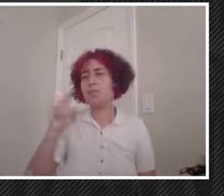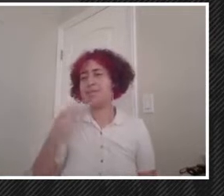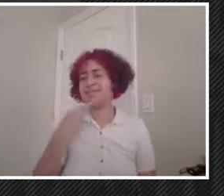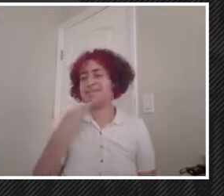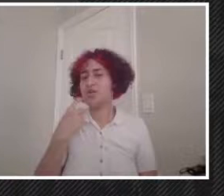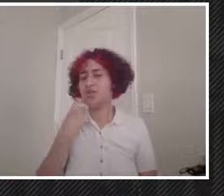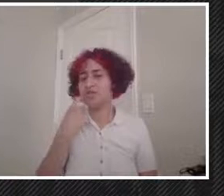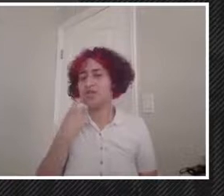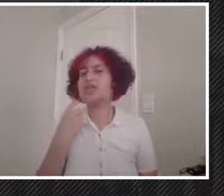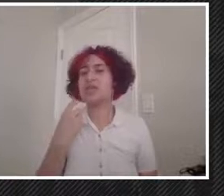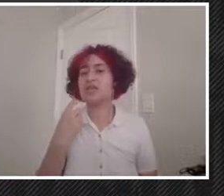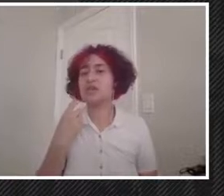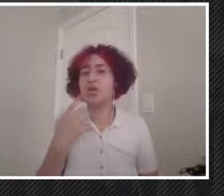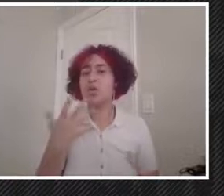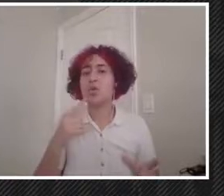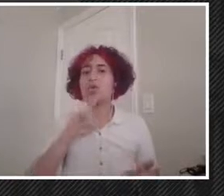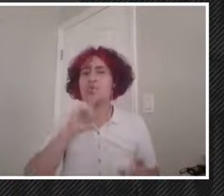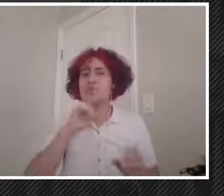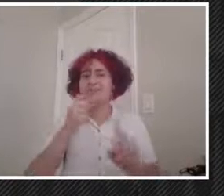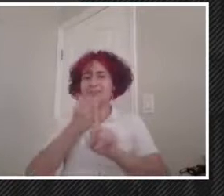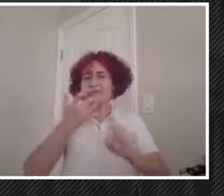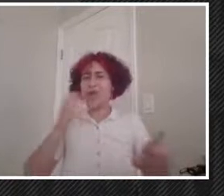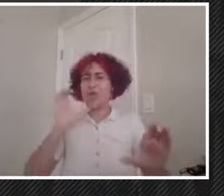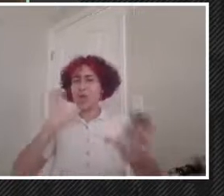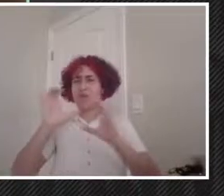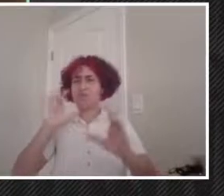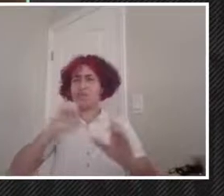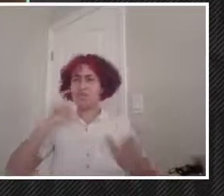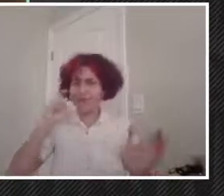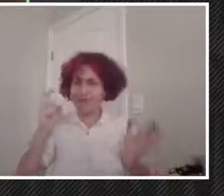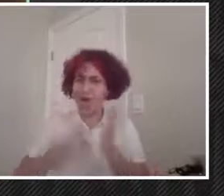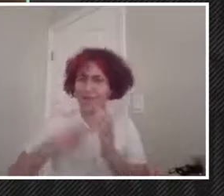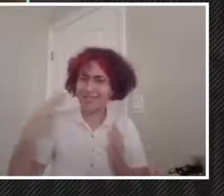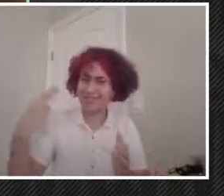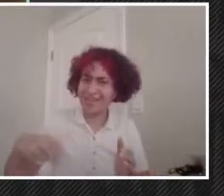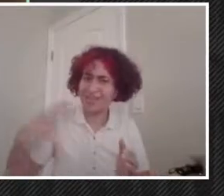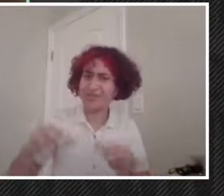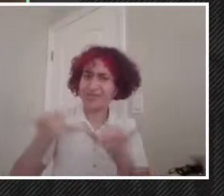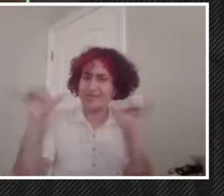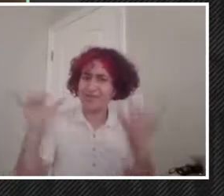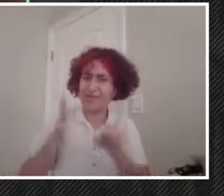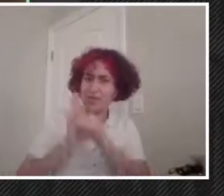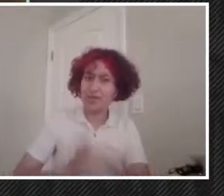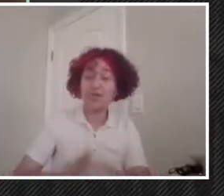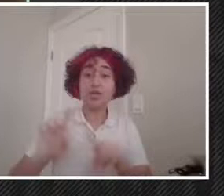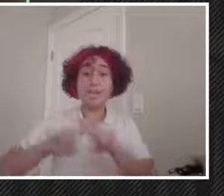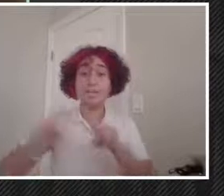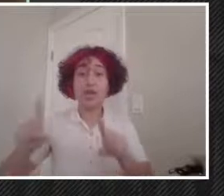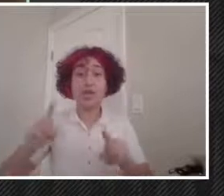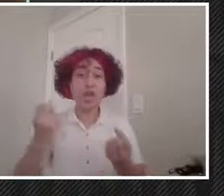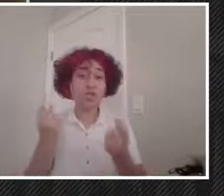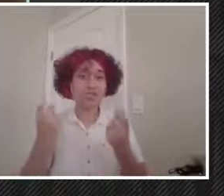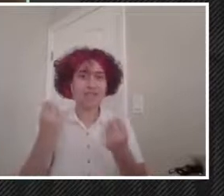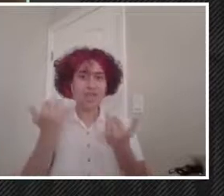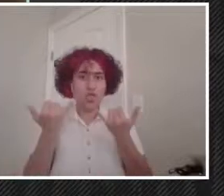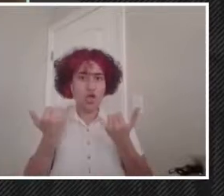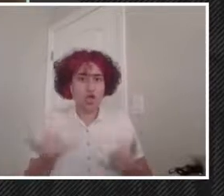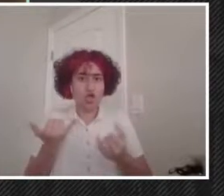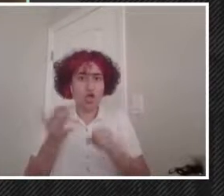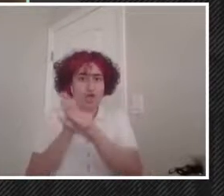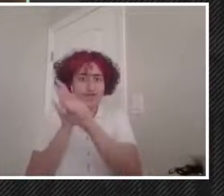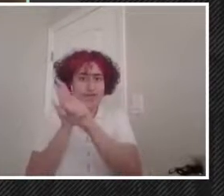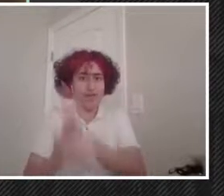acknowledge the history and the systemic oppression, but also understand the current impact that it has today, that Following, you